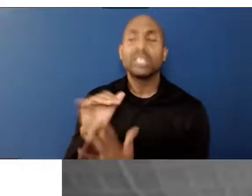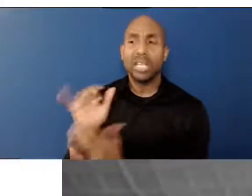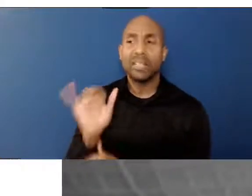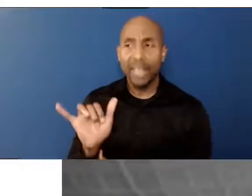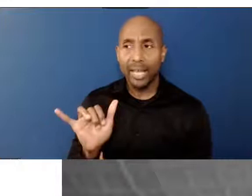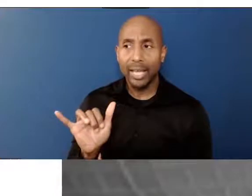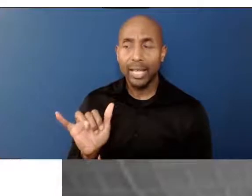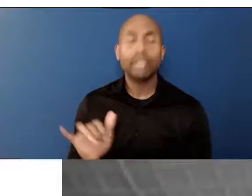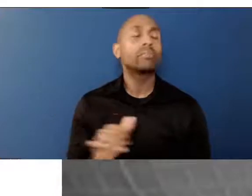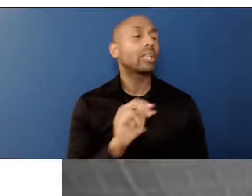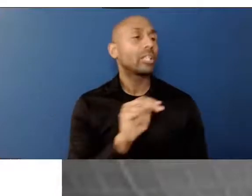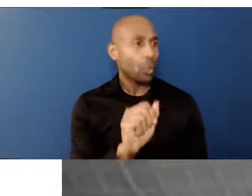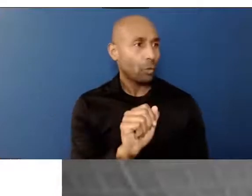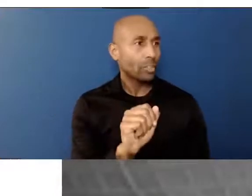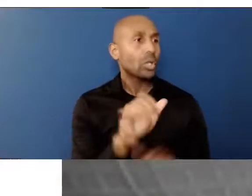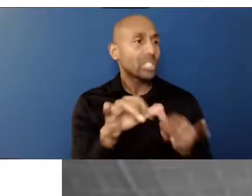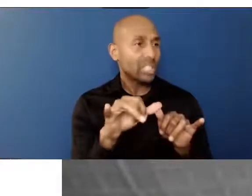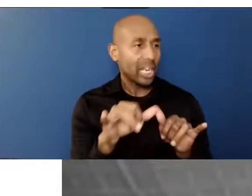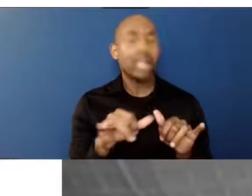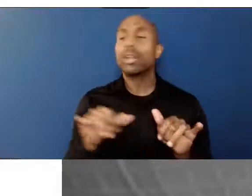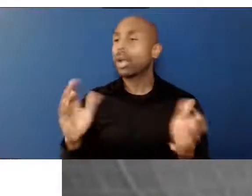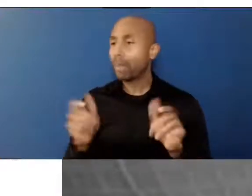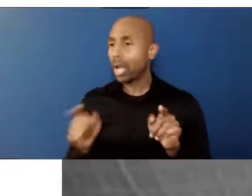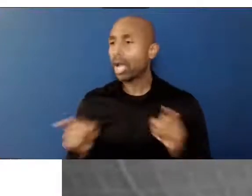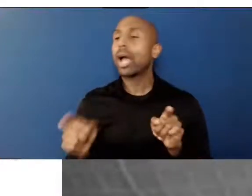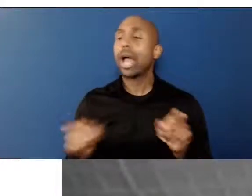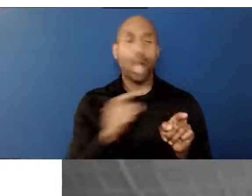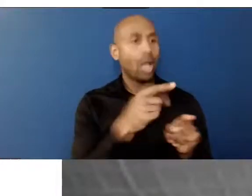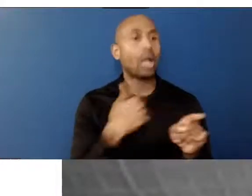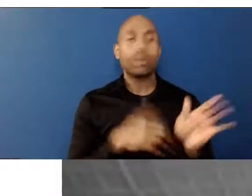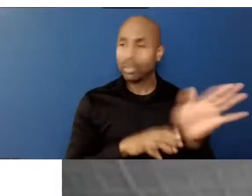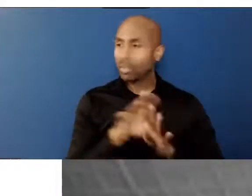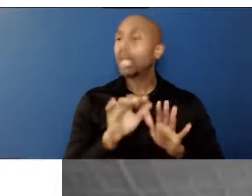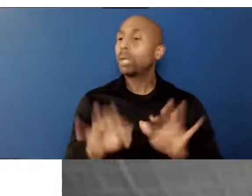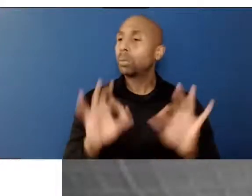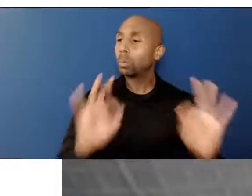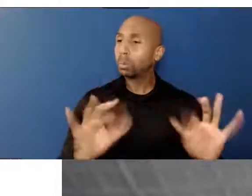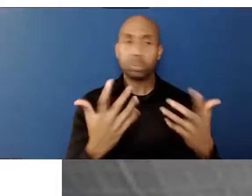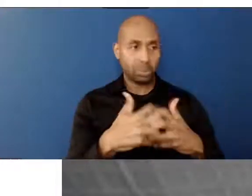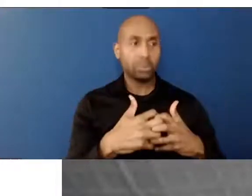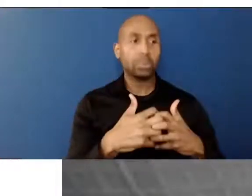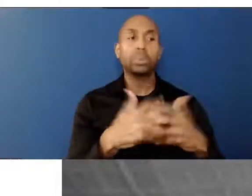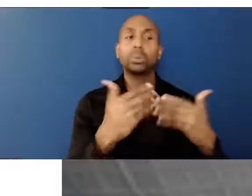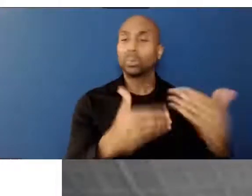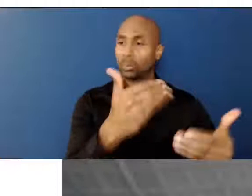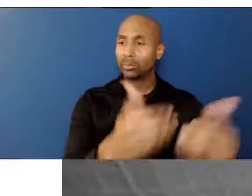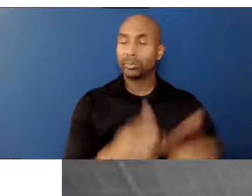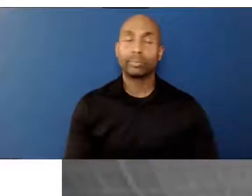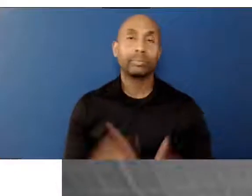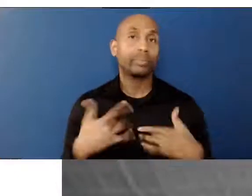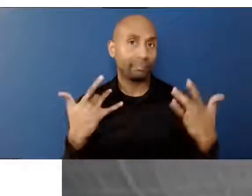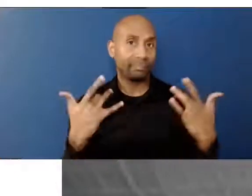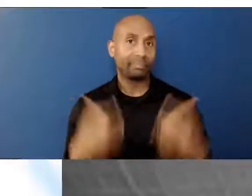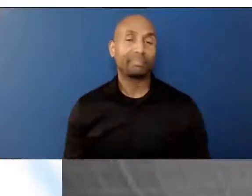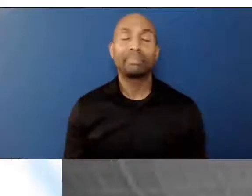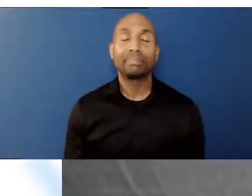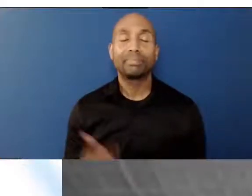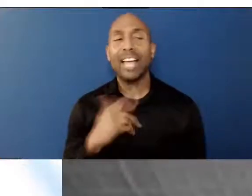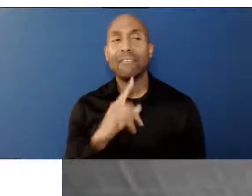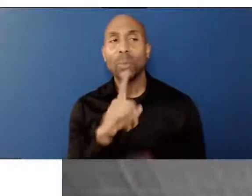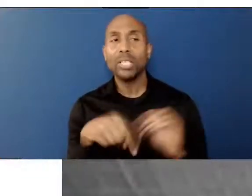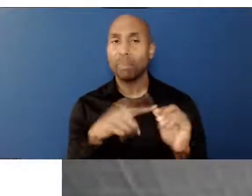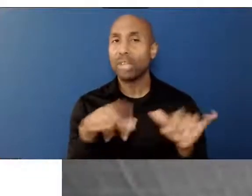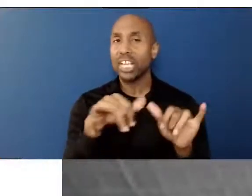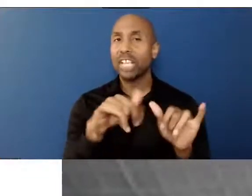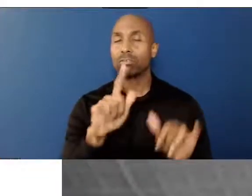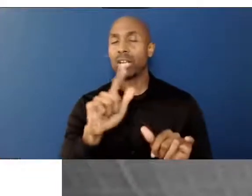really coming together. So that's really, really exciting. And we are going to ask, I'm going to ask about the standards after, but I just, first, I know